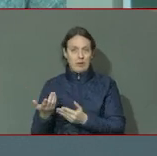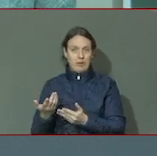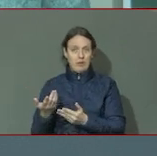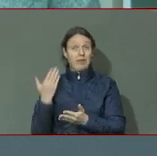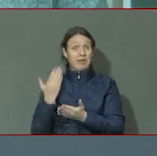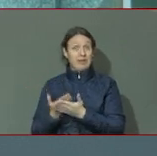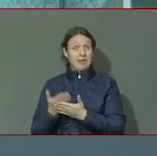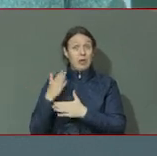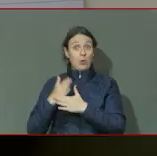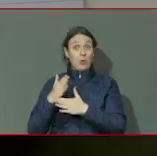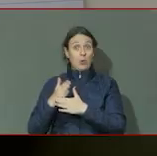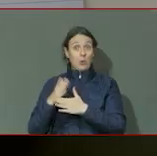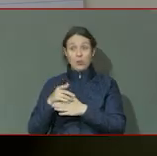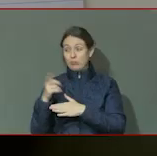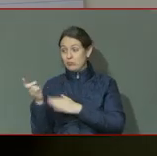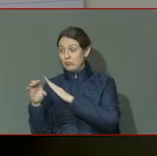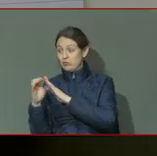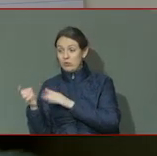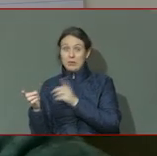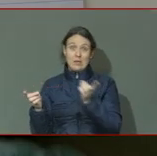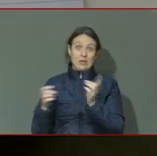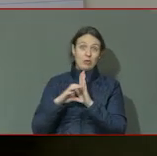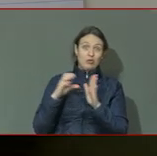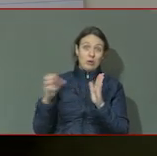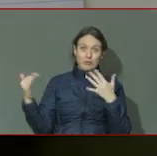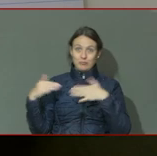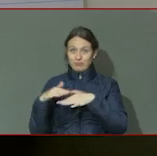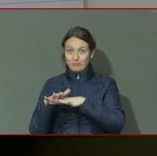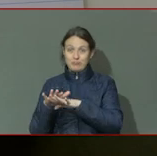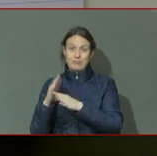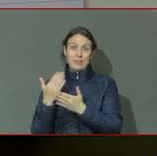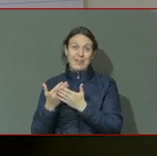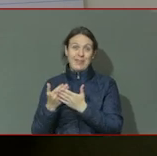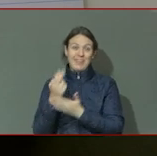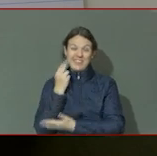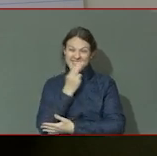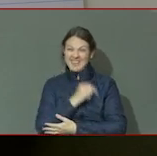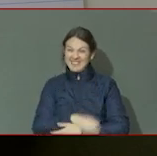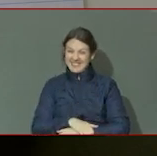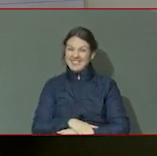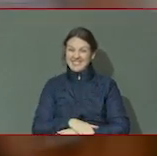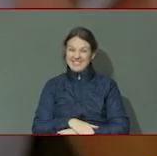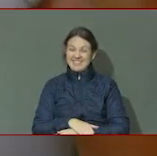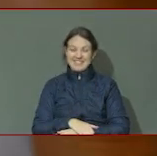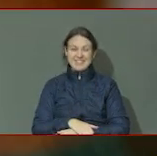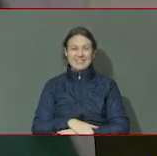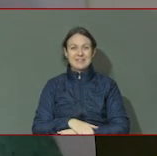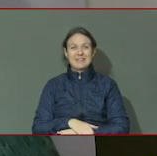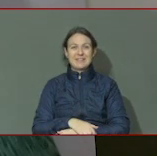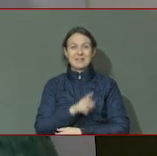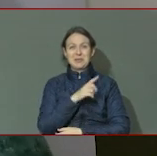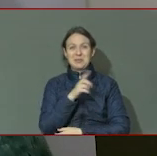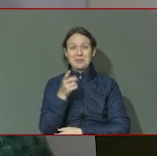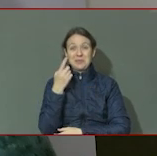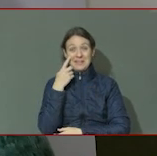now. But that is now maths and science coming together. Oh, it's nice. Okay. So you can see